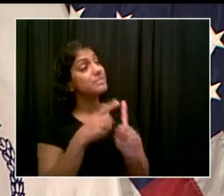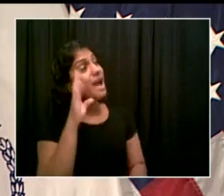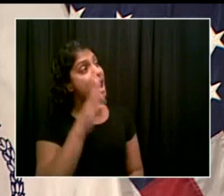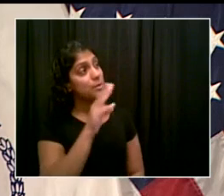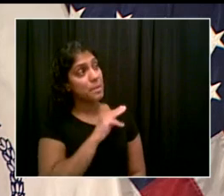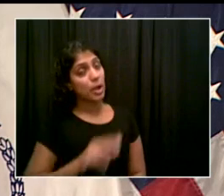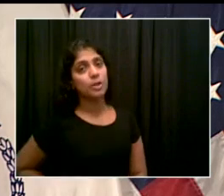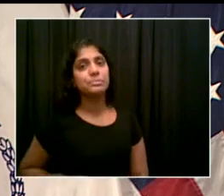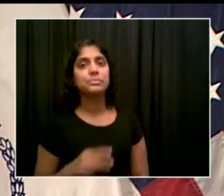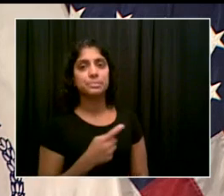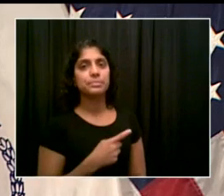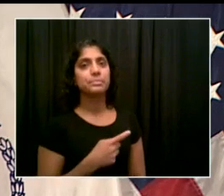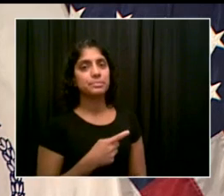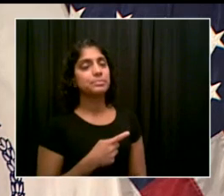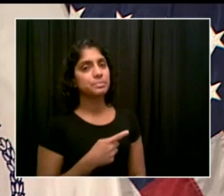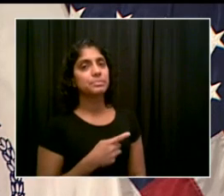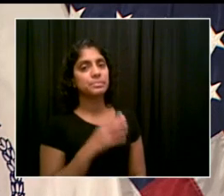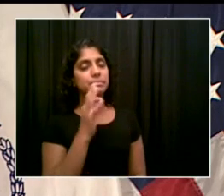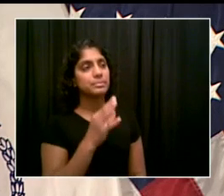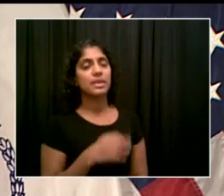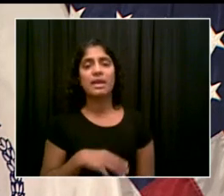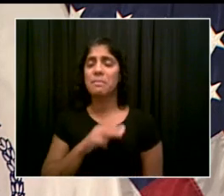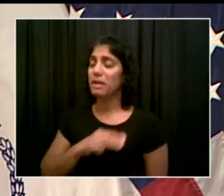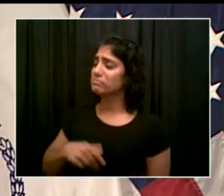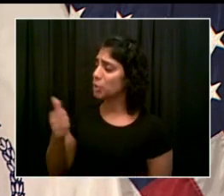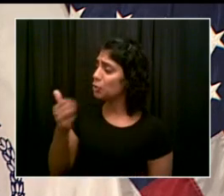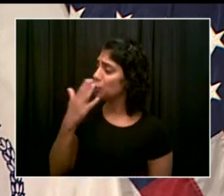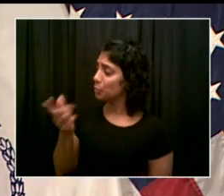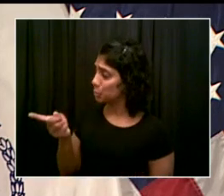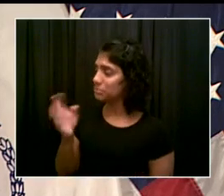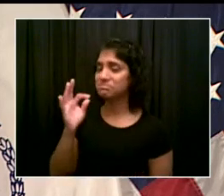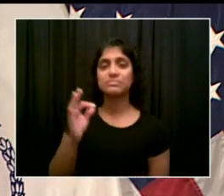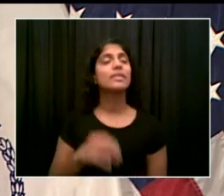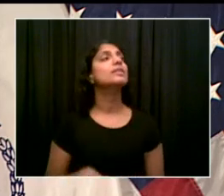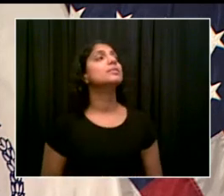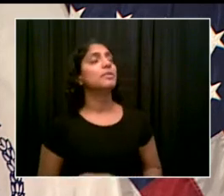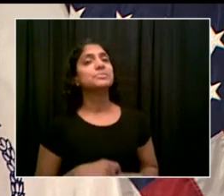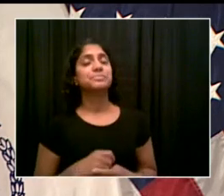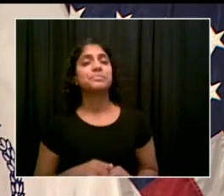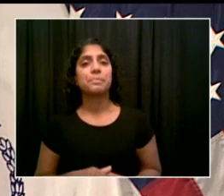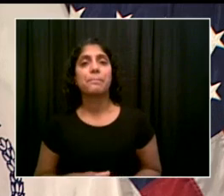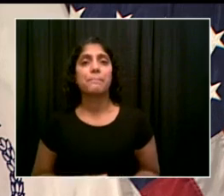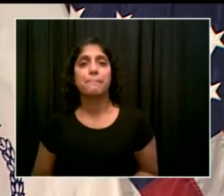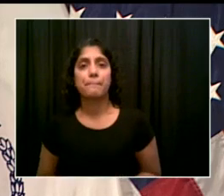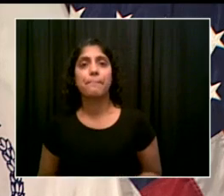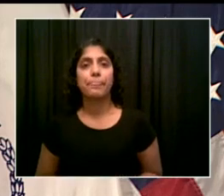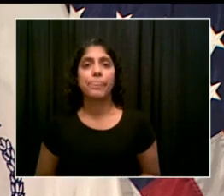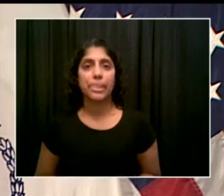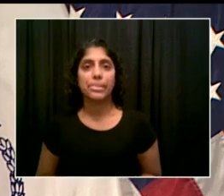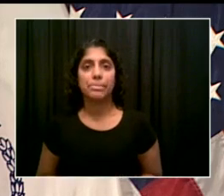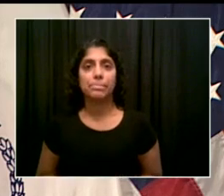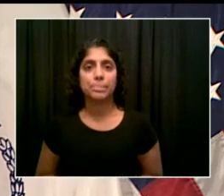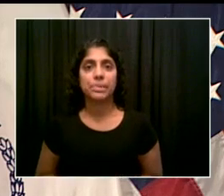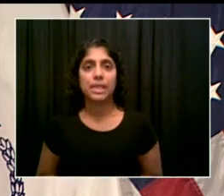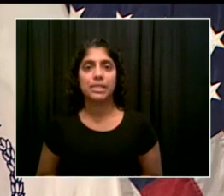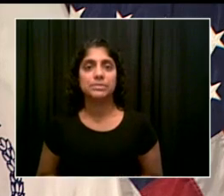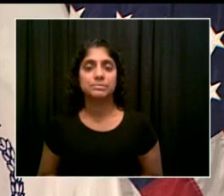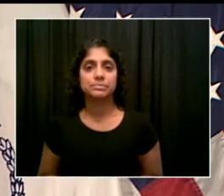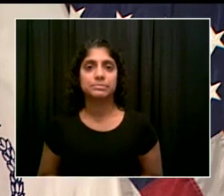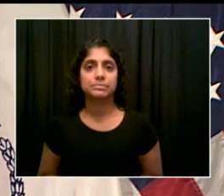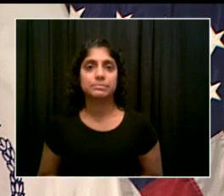the outreach to neighborhoods that have low vaccination rates, what are health